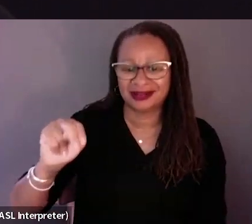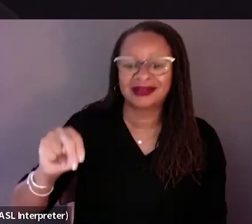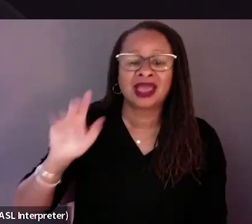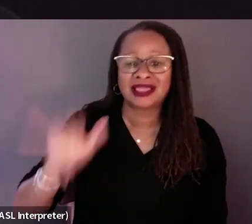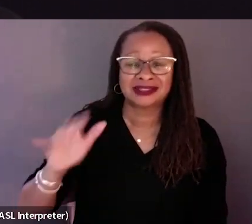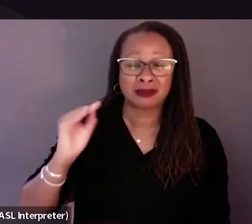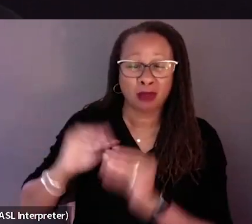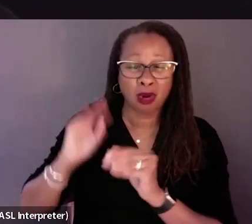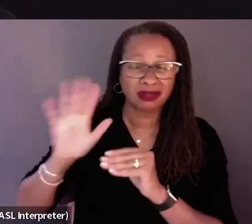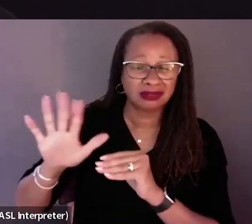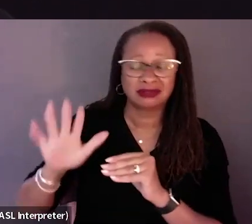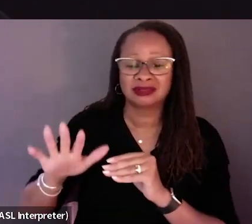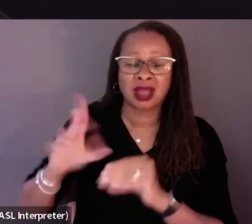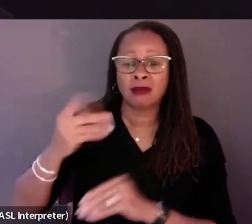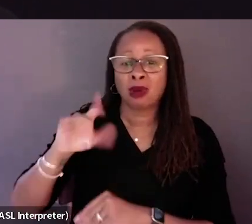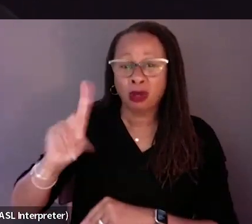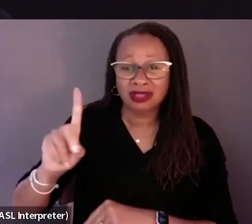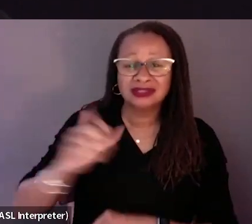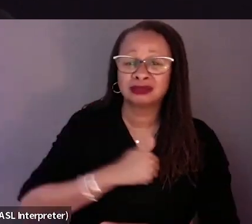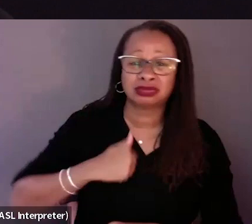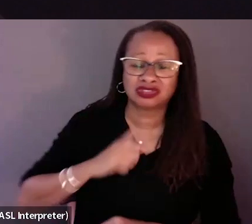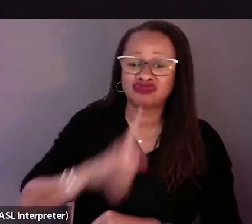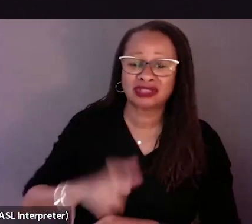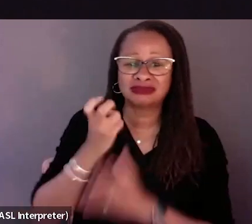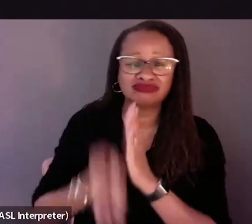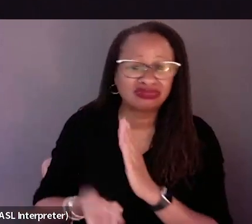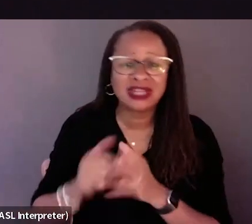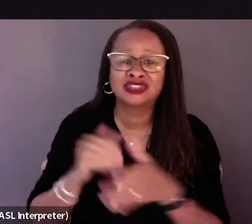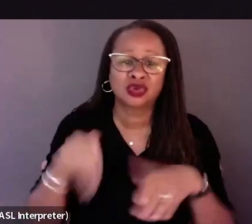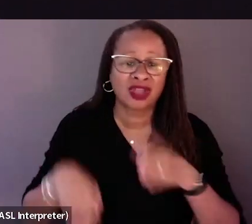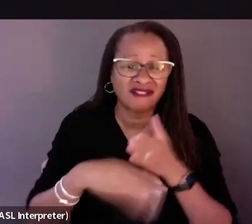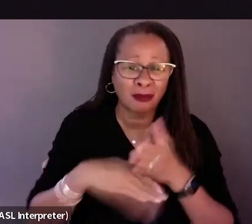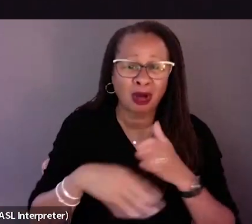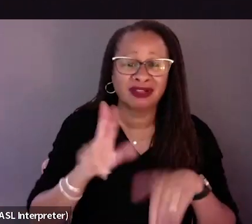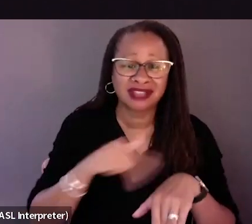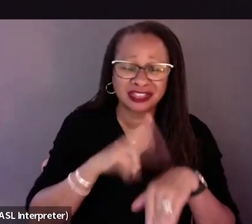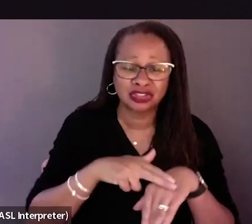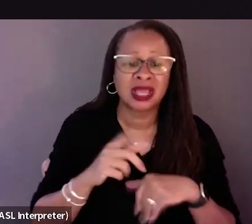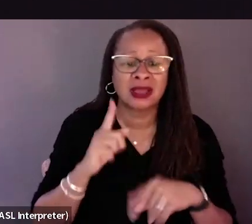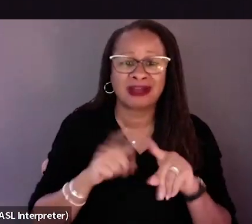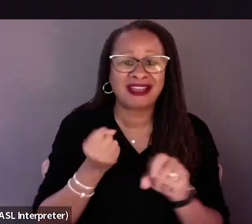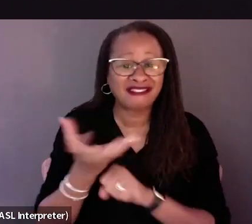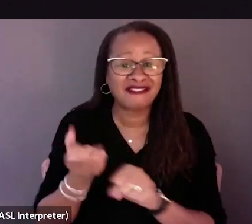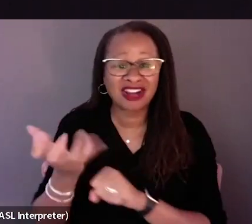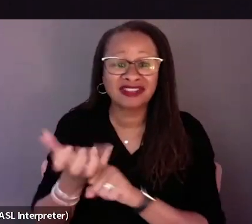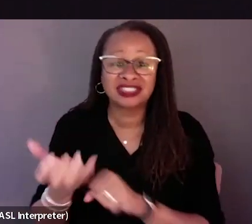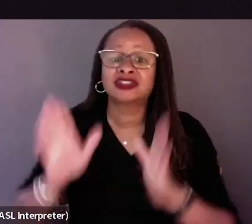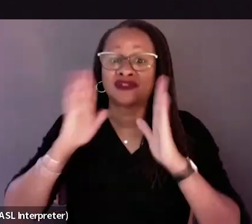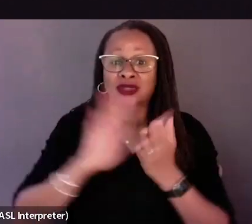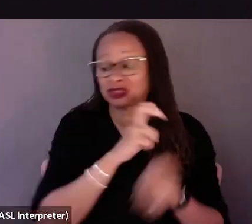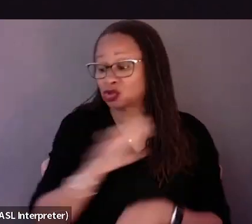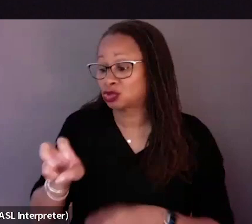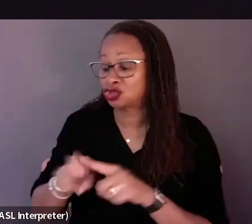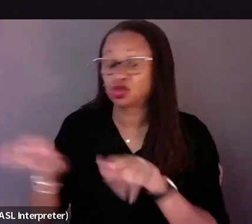and like Poland is like really like into football. It's like a football nation, but every 5 years